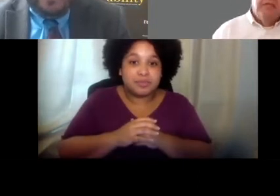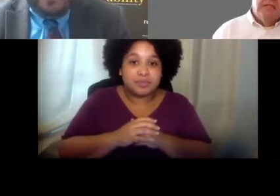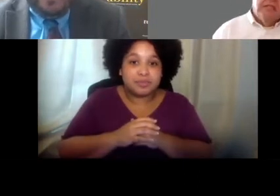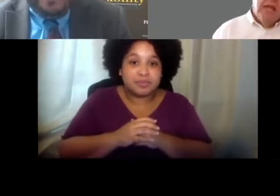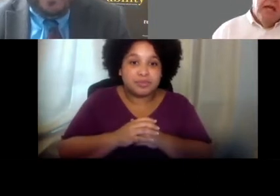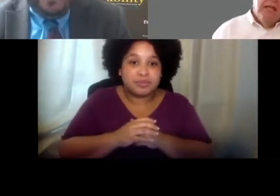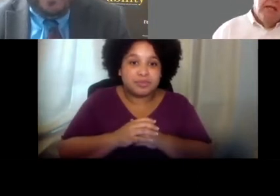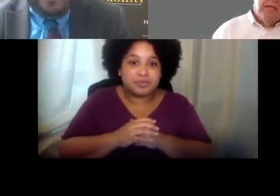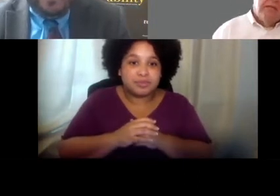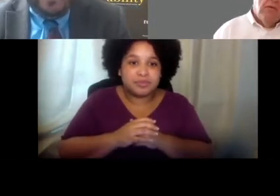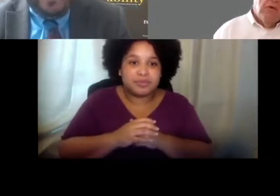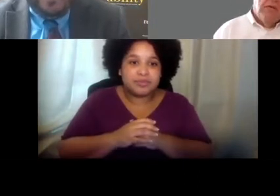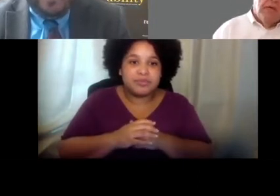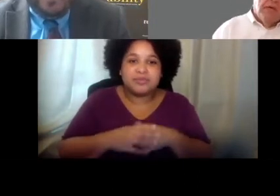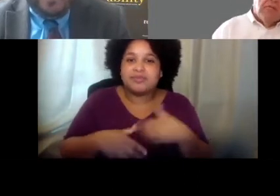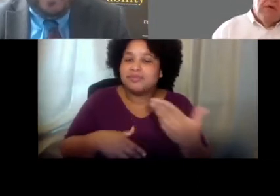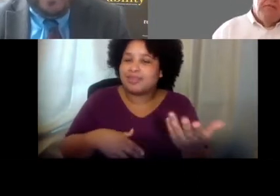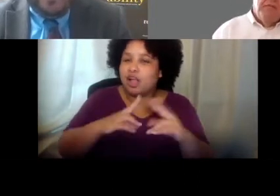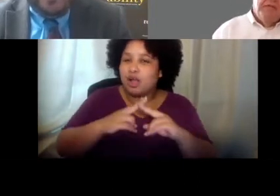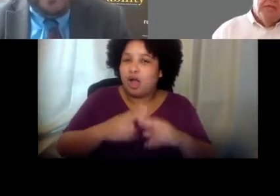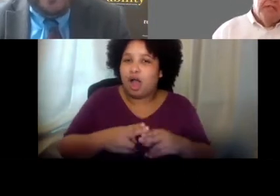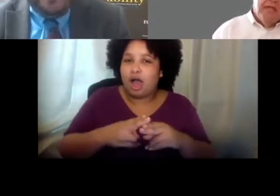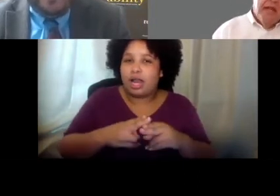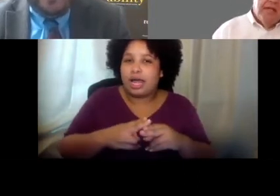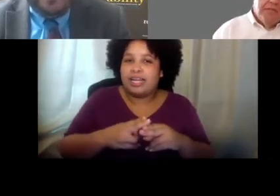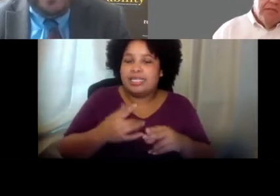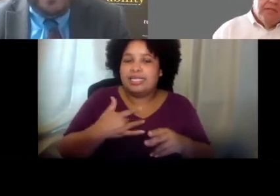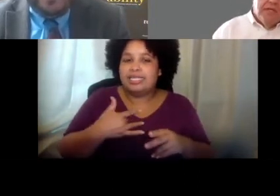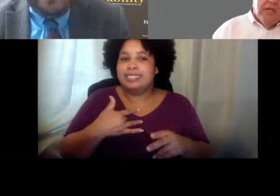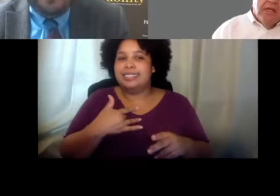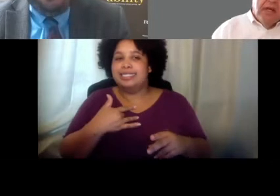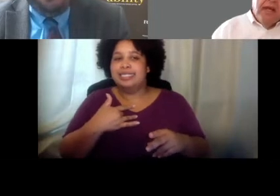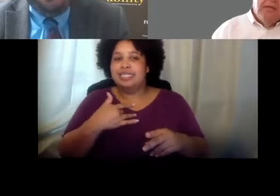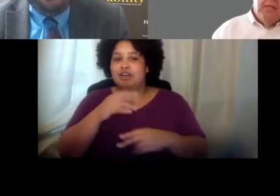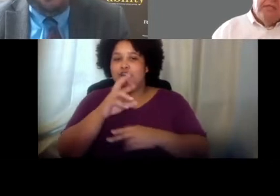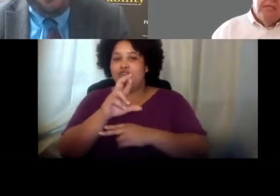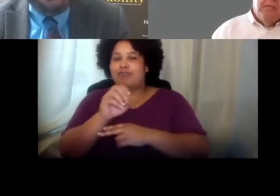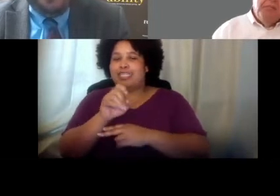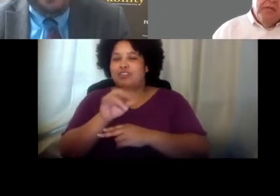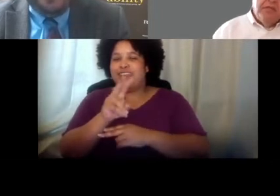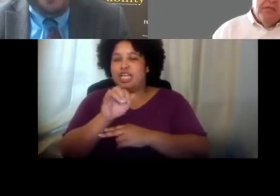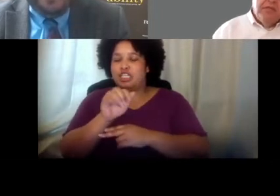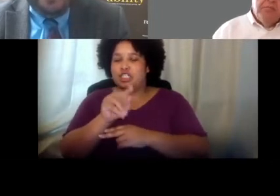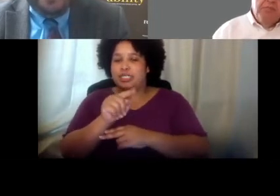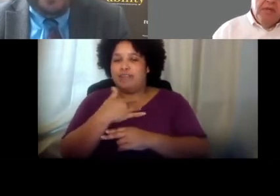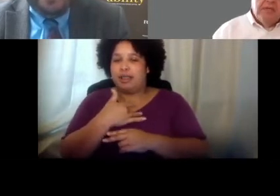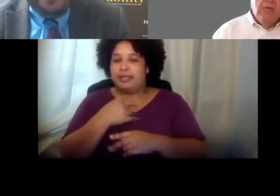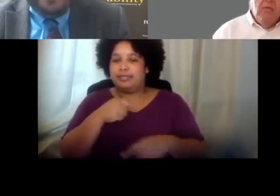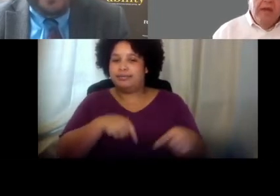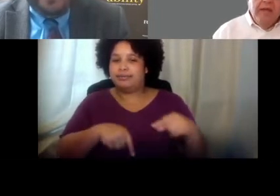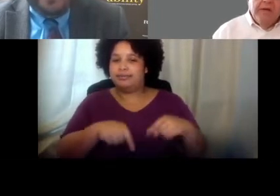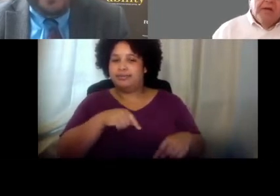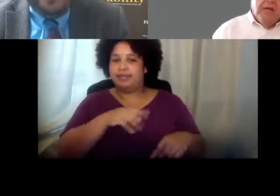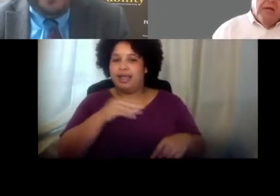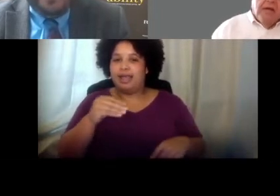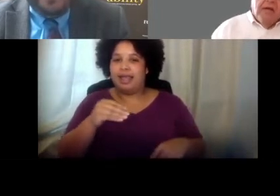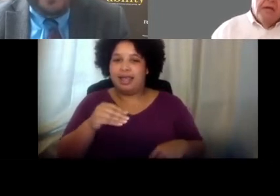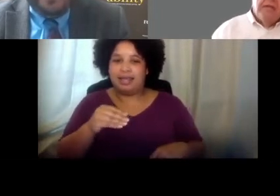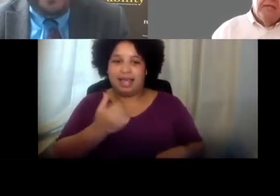So this slide is called Reservations and Attitudes. And the picture depicts a